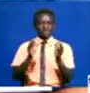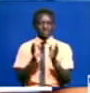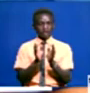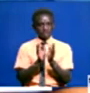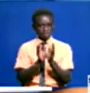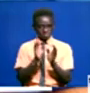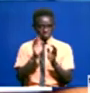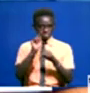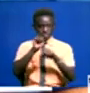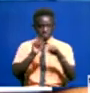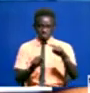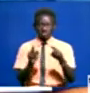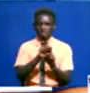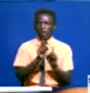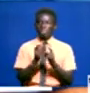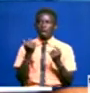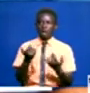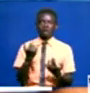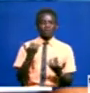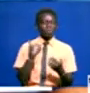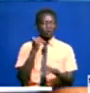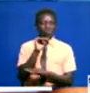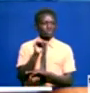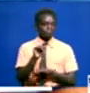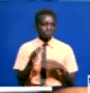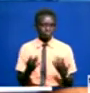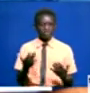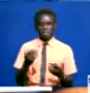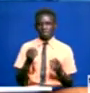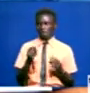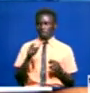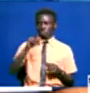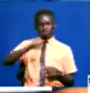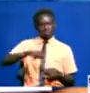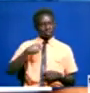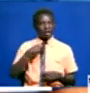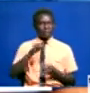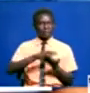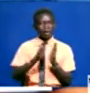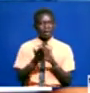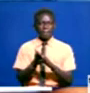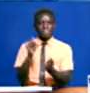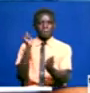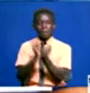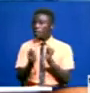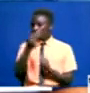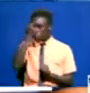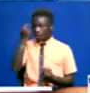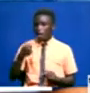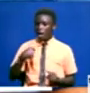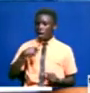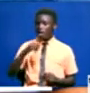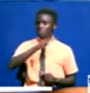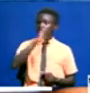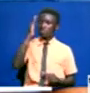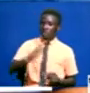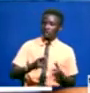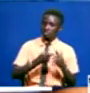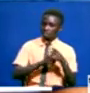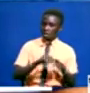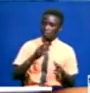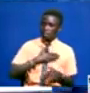my admission. So my question is, should I be punished because I never started my